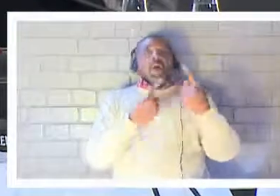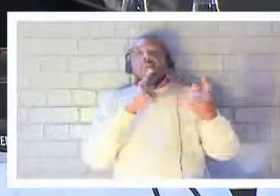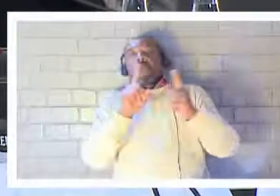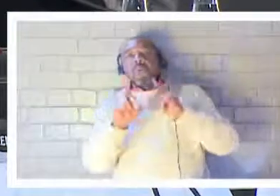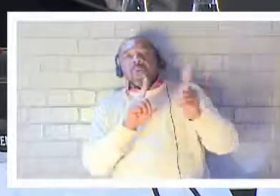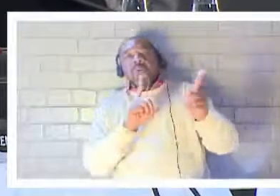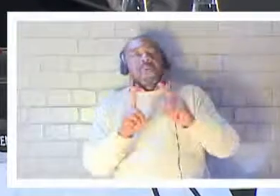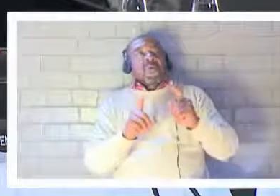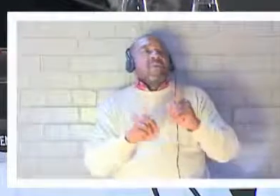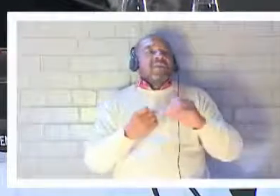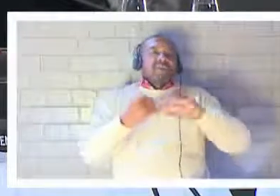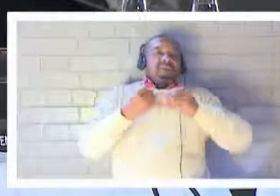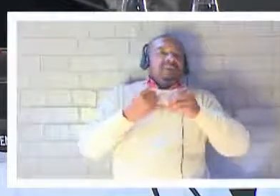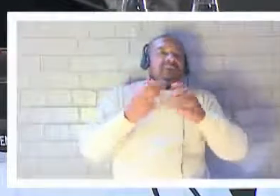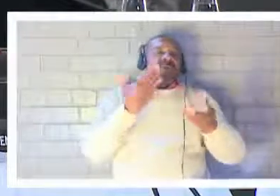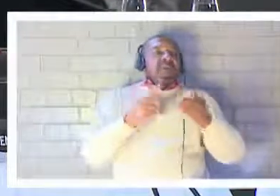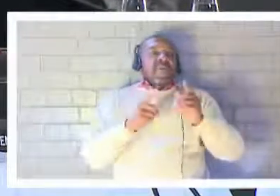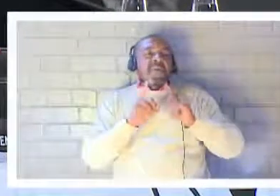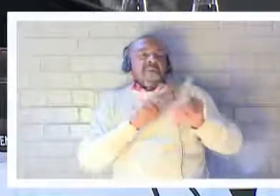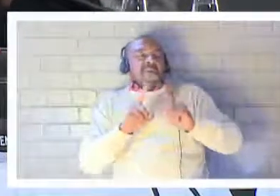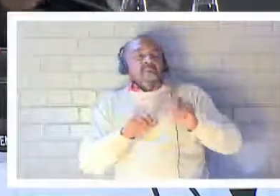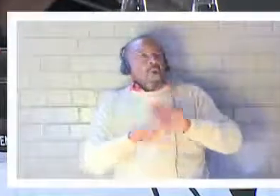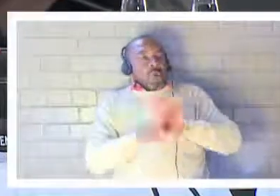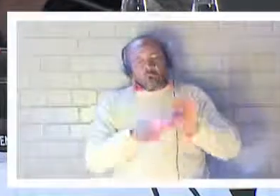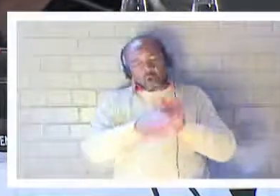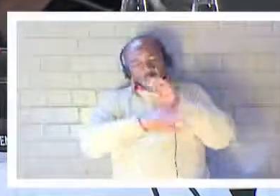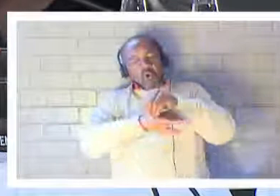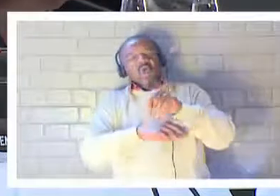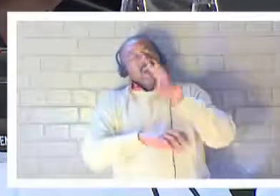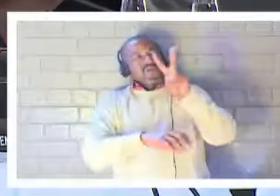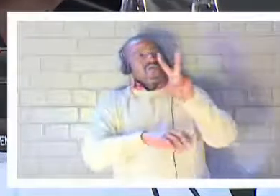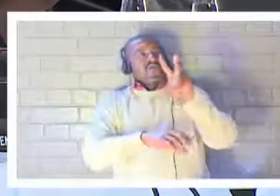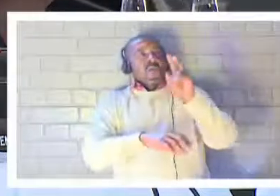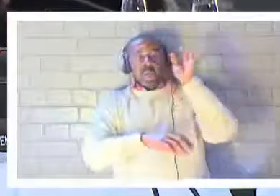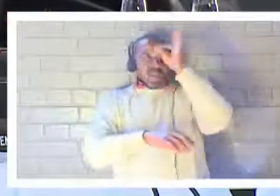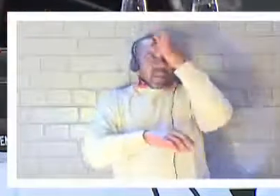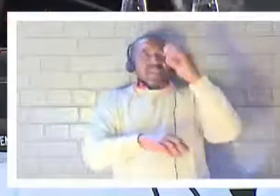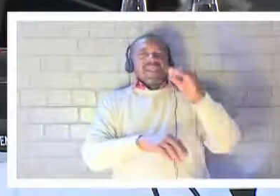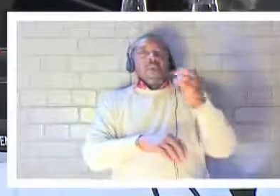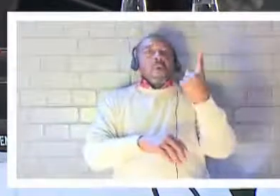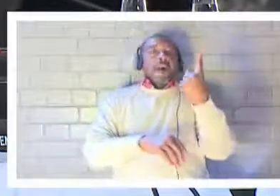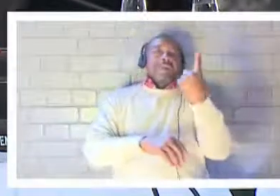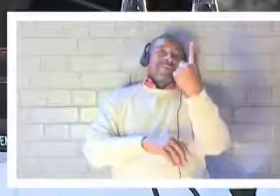possible, not exceed 2 minutes. I'll take in red